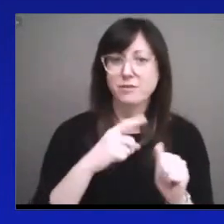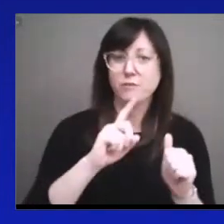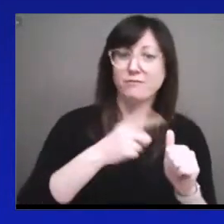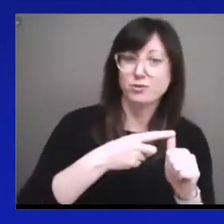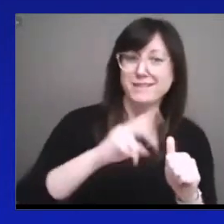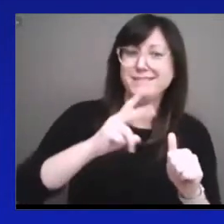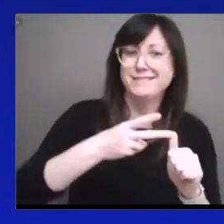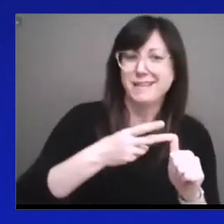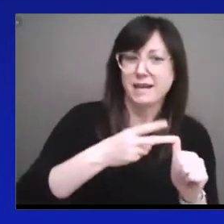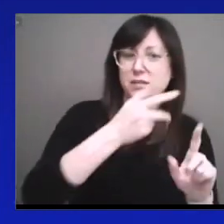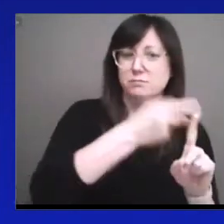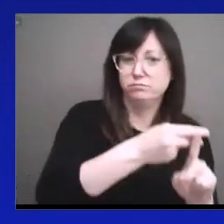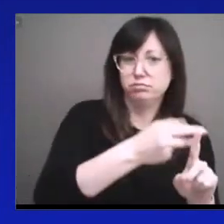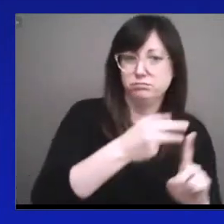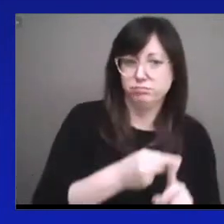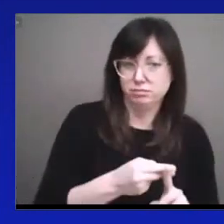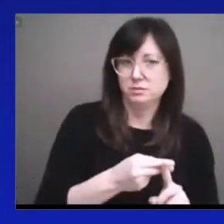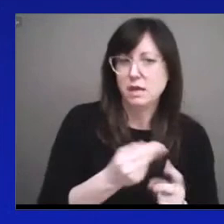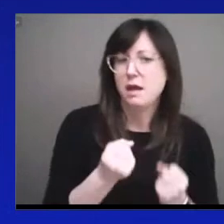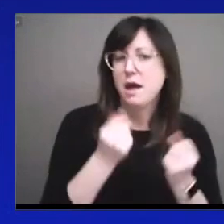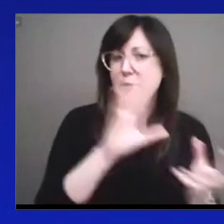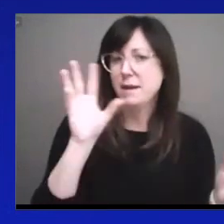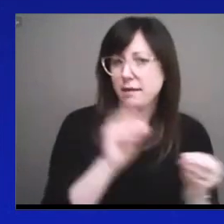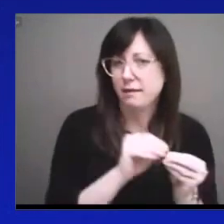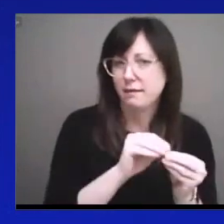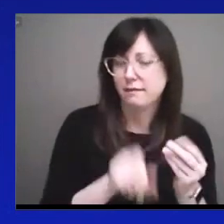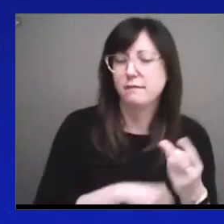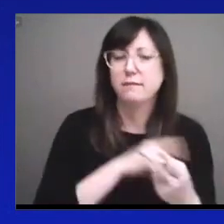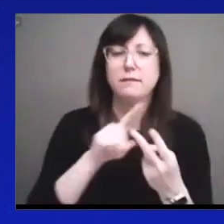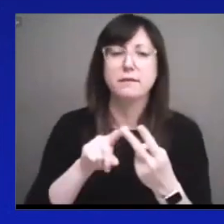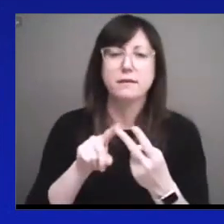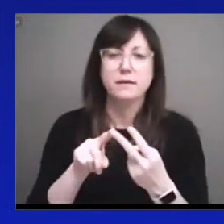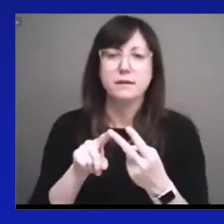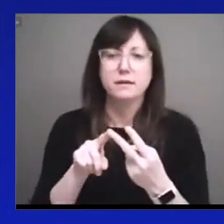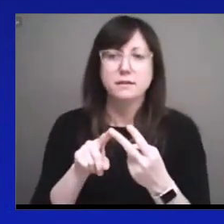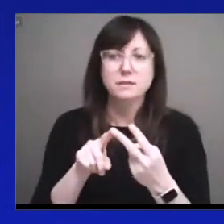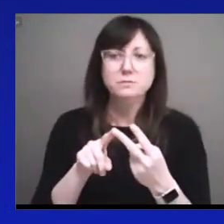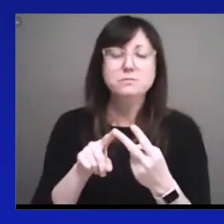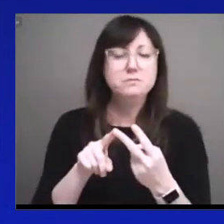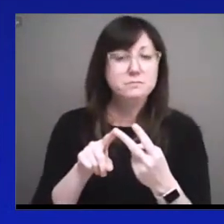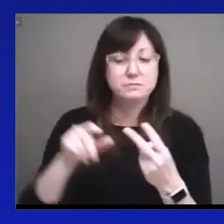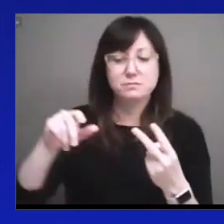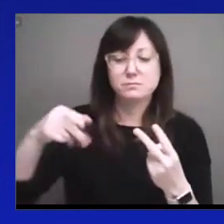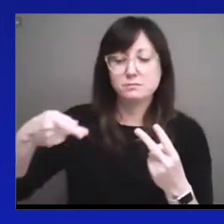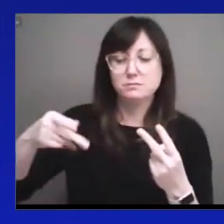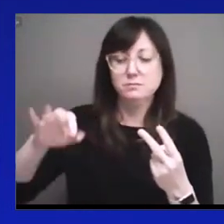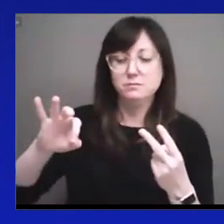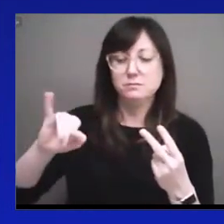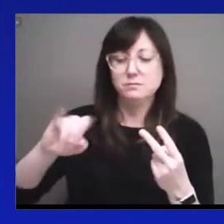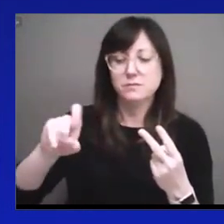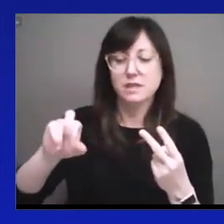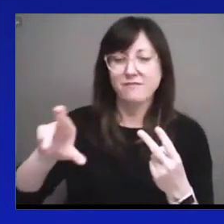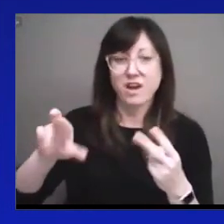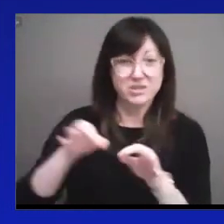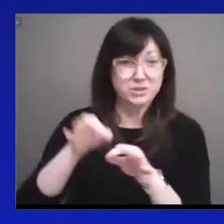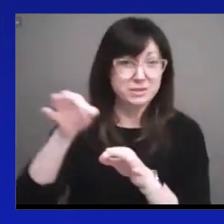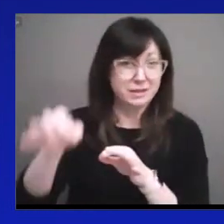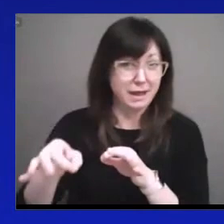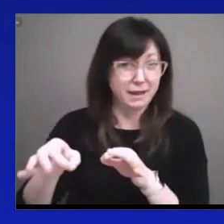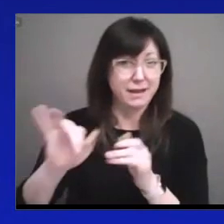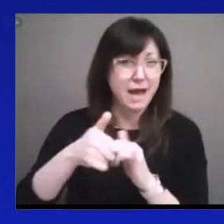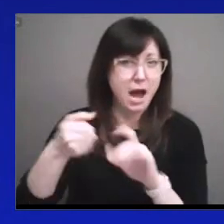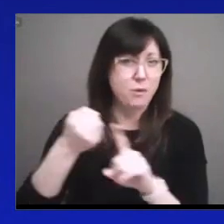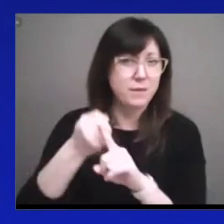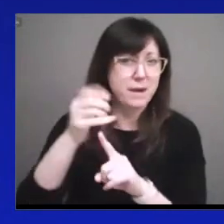received their second dose, and how will the Pfizer delay change your planning this week and